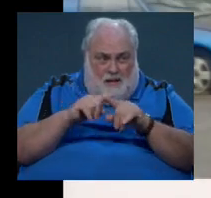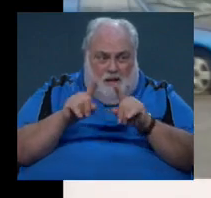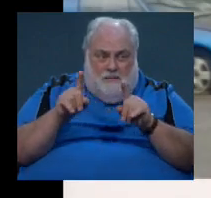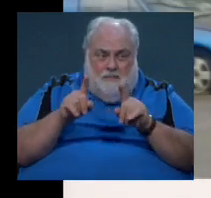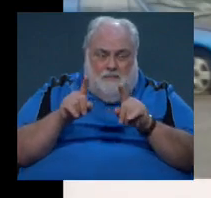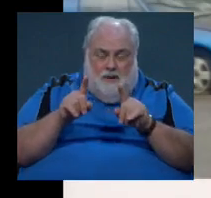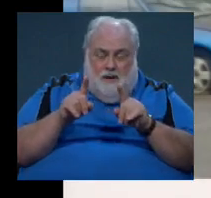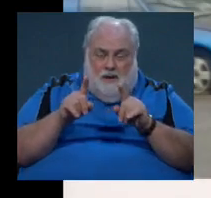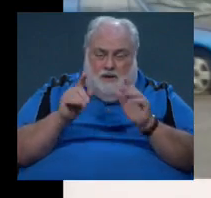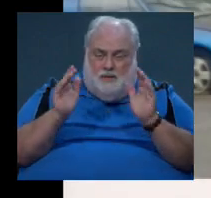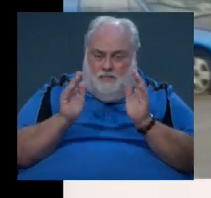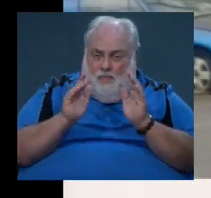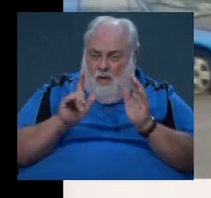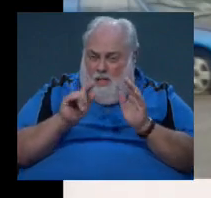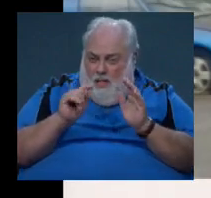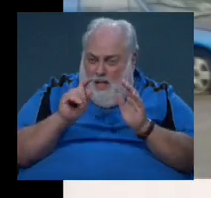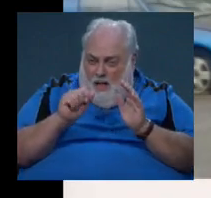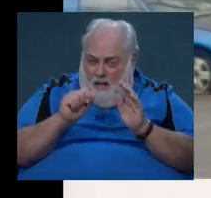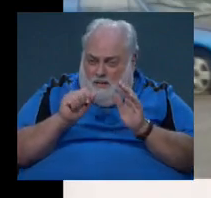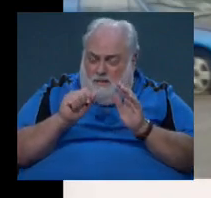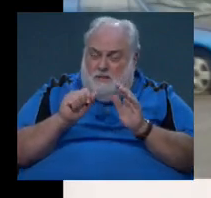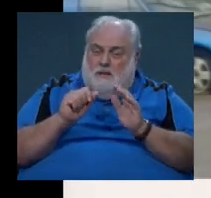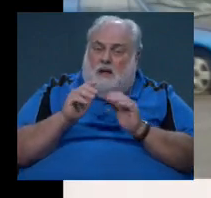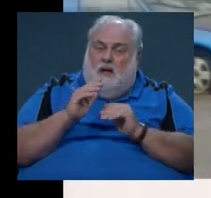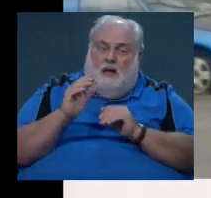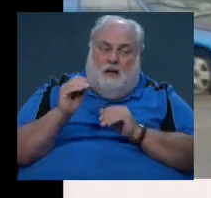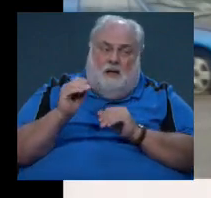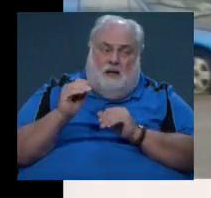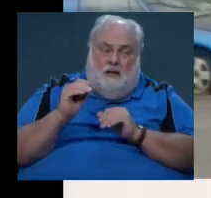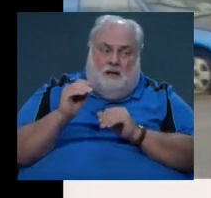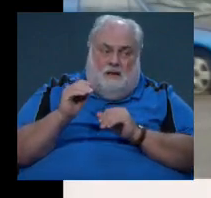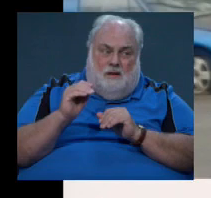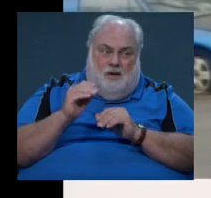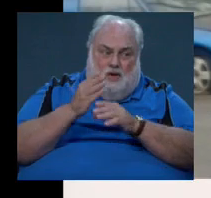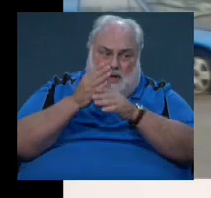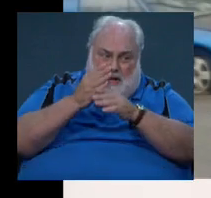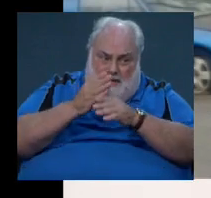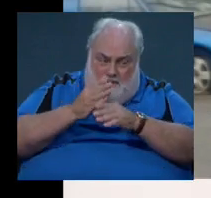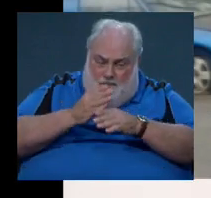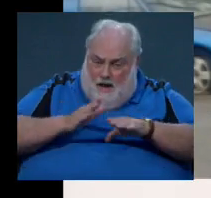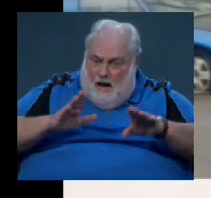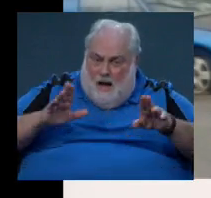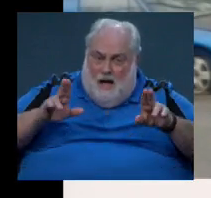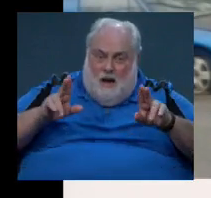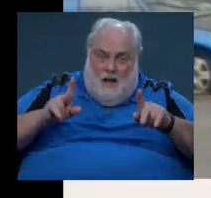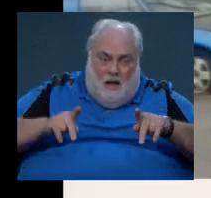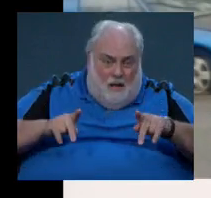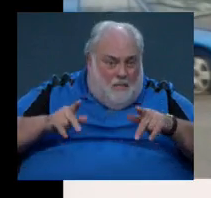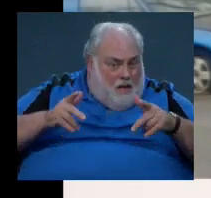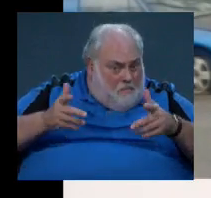put small lots out there and you divide lots up,